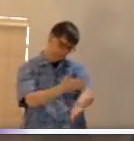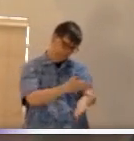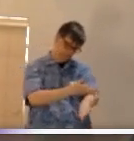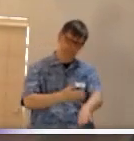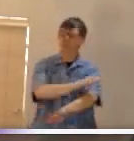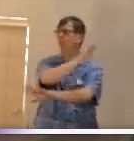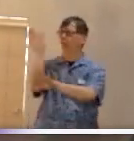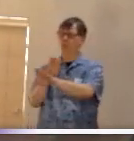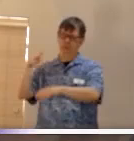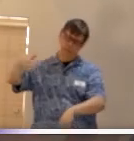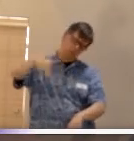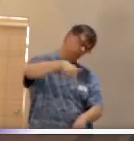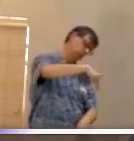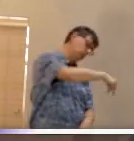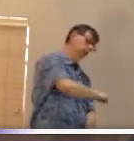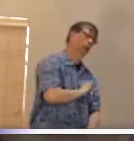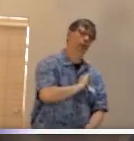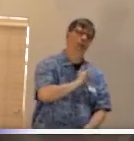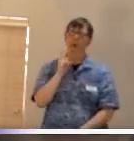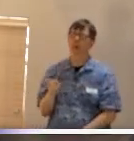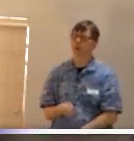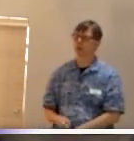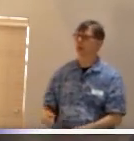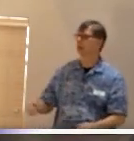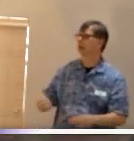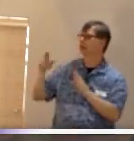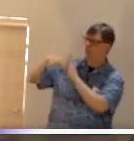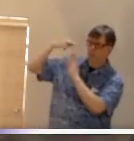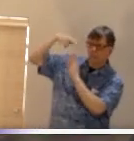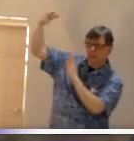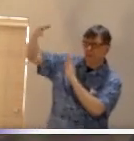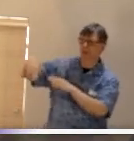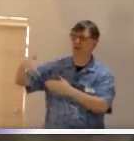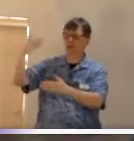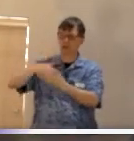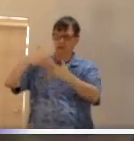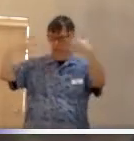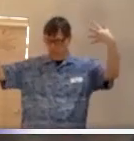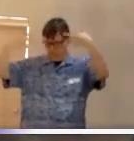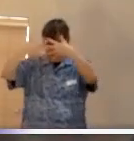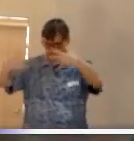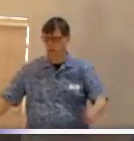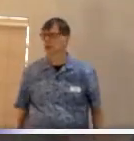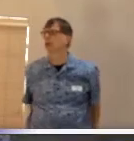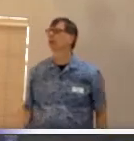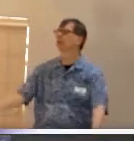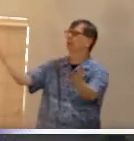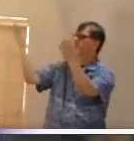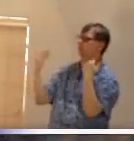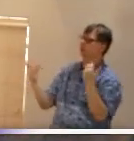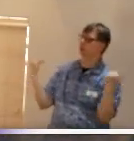running is playing like a movie on a screen. It is it's bringing characters